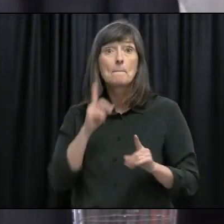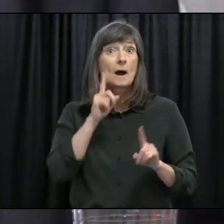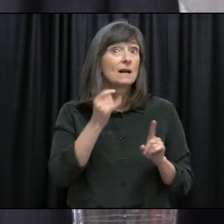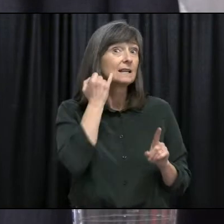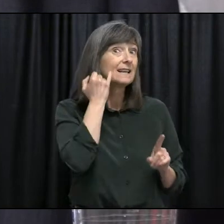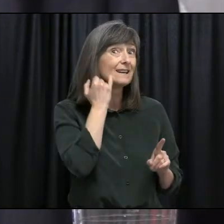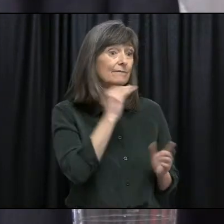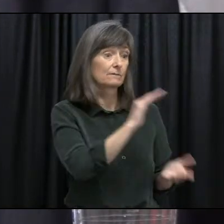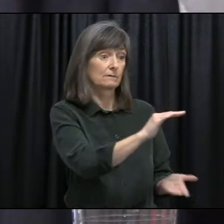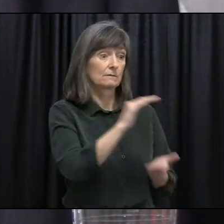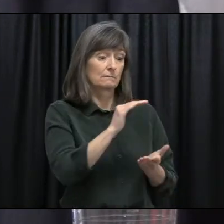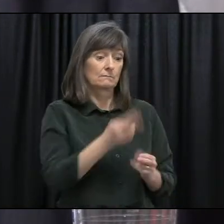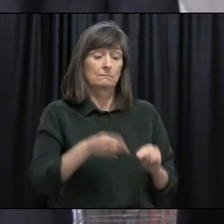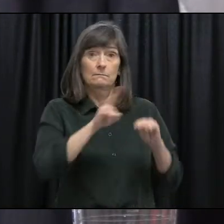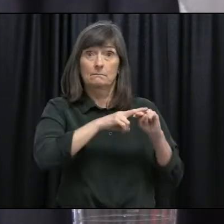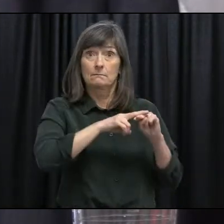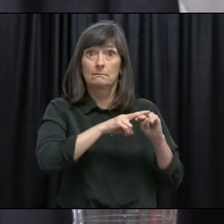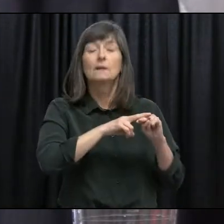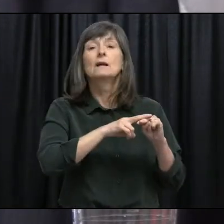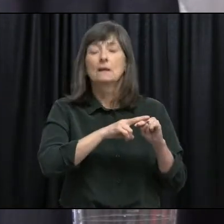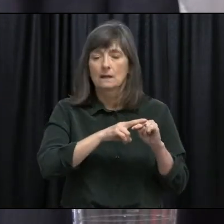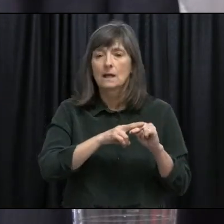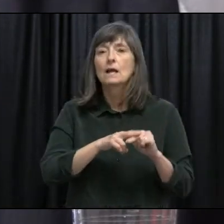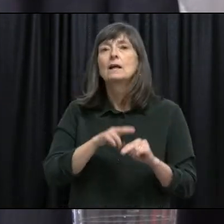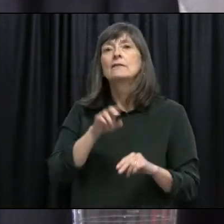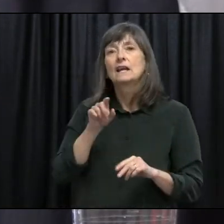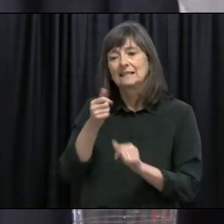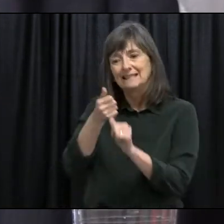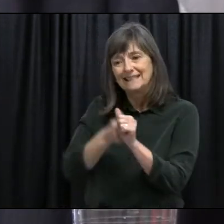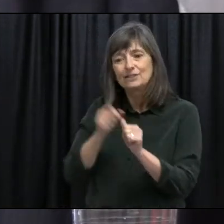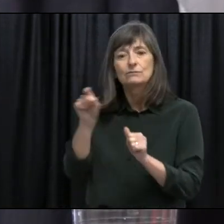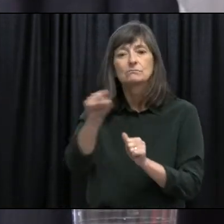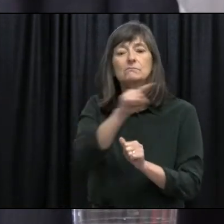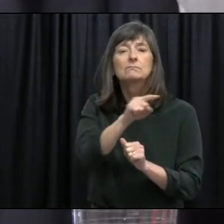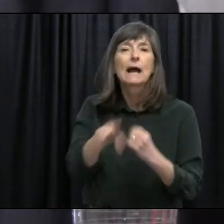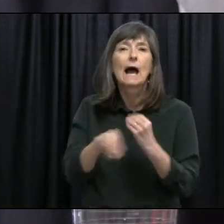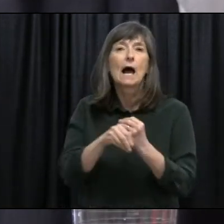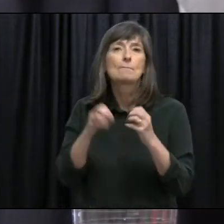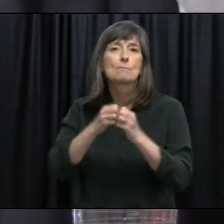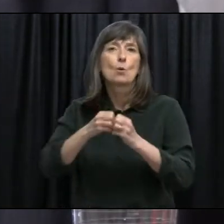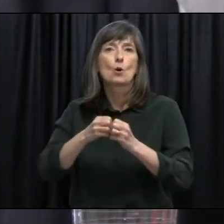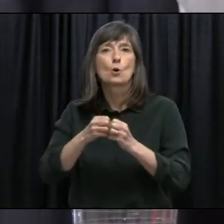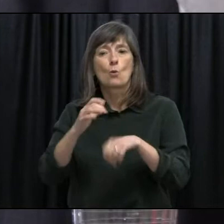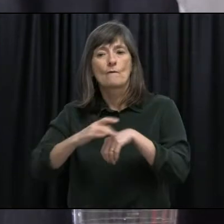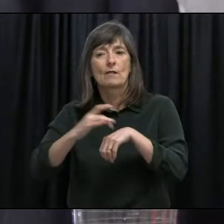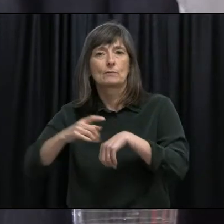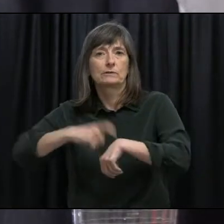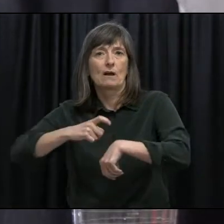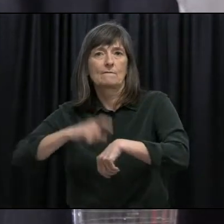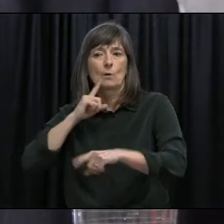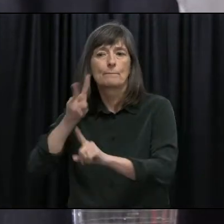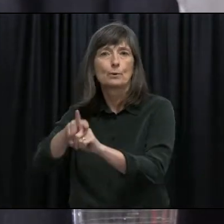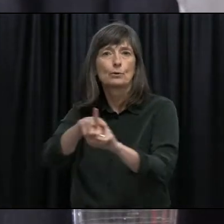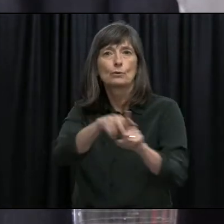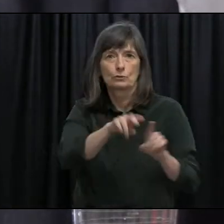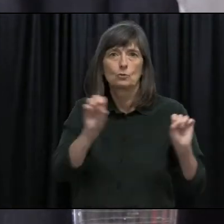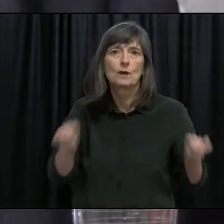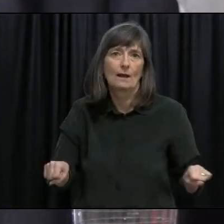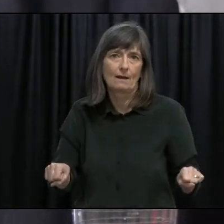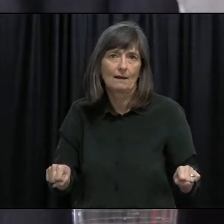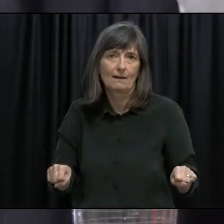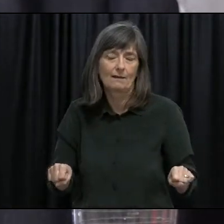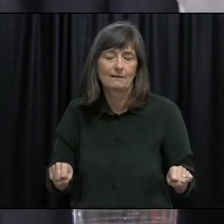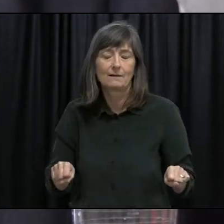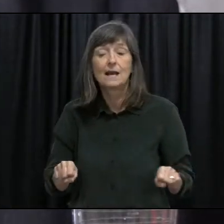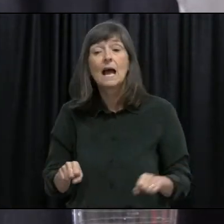the RHAs will add in some extra clinics here and there. What will make the difference, I think, is when we start to